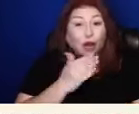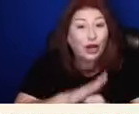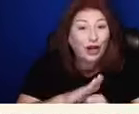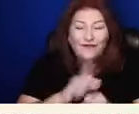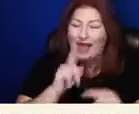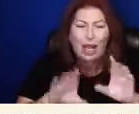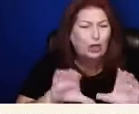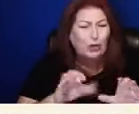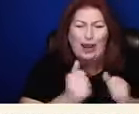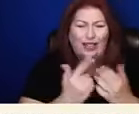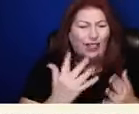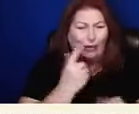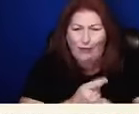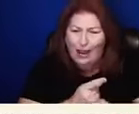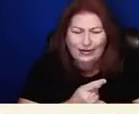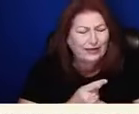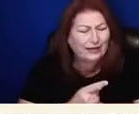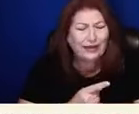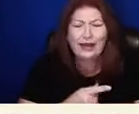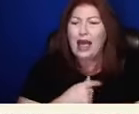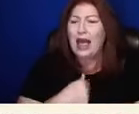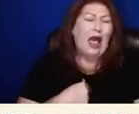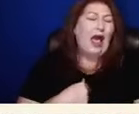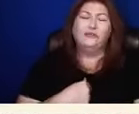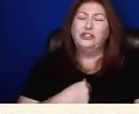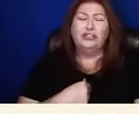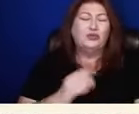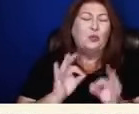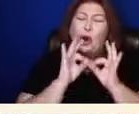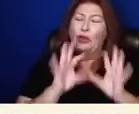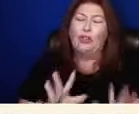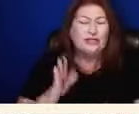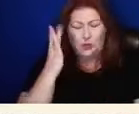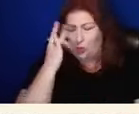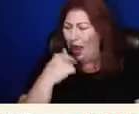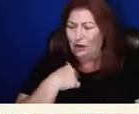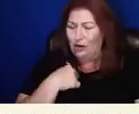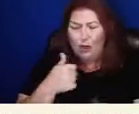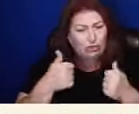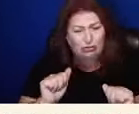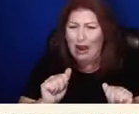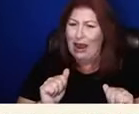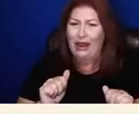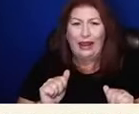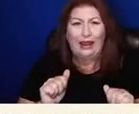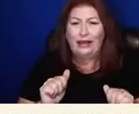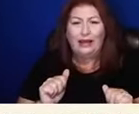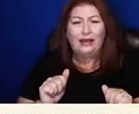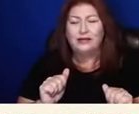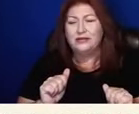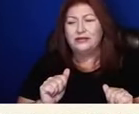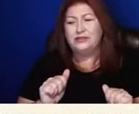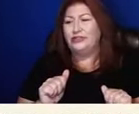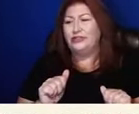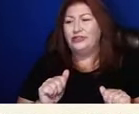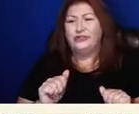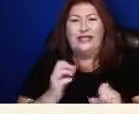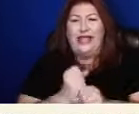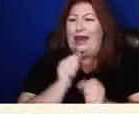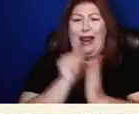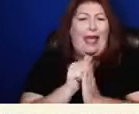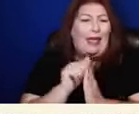anything right. I'm so worthless. Why did I even try to attempt, you know, getting an A in this